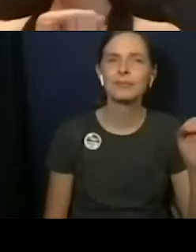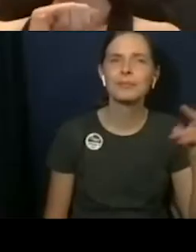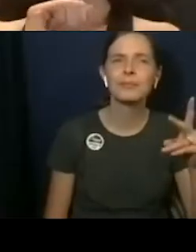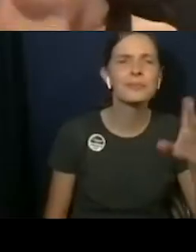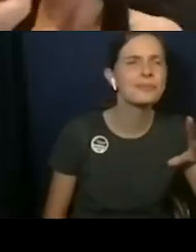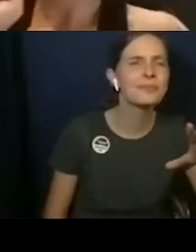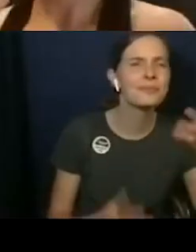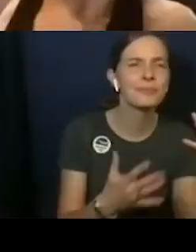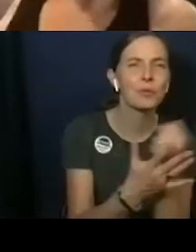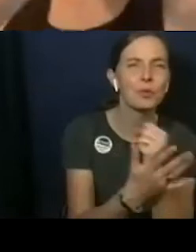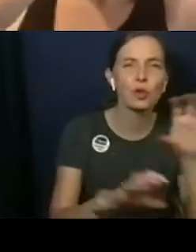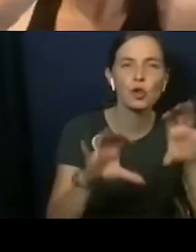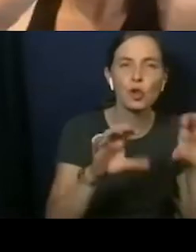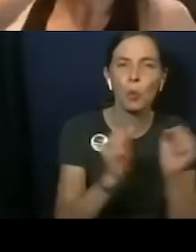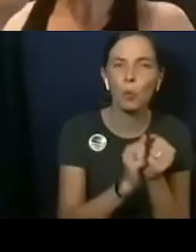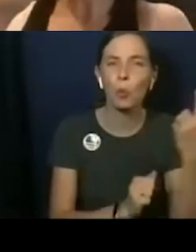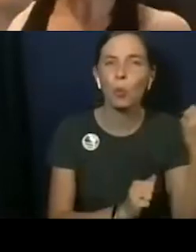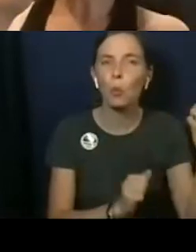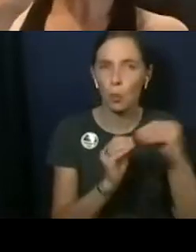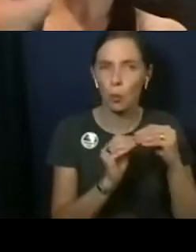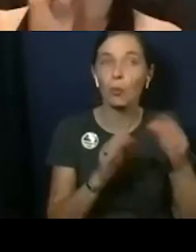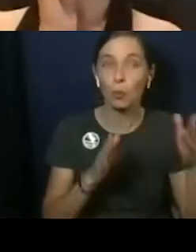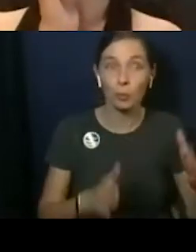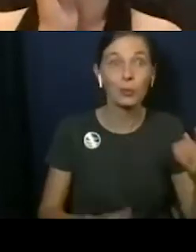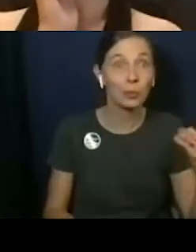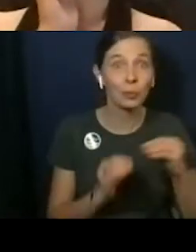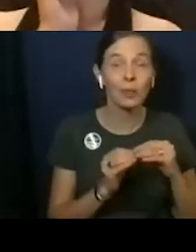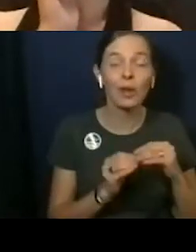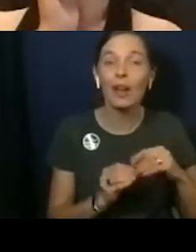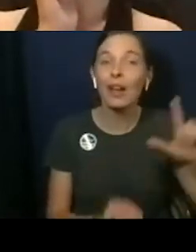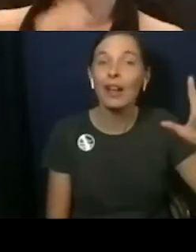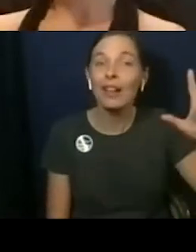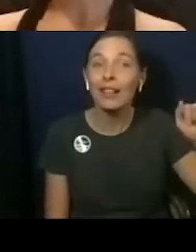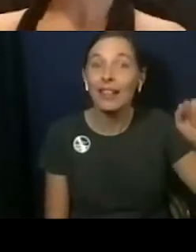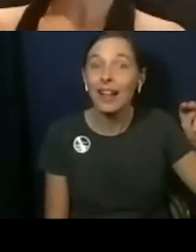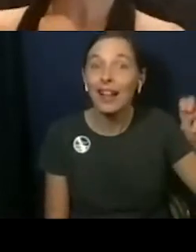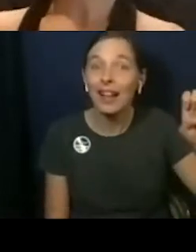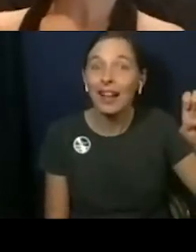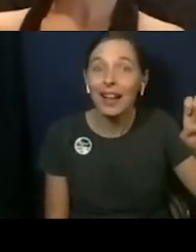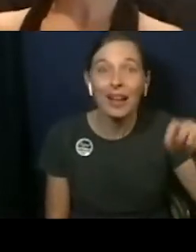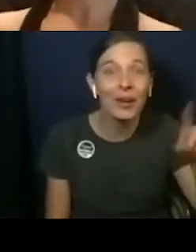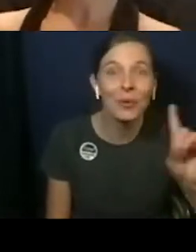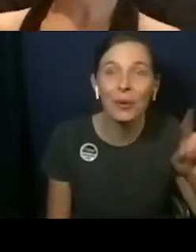Yeah. All right. So let's see here.